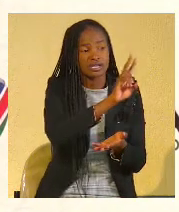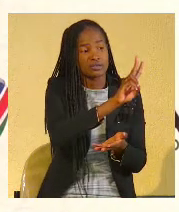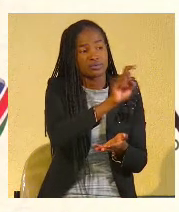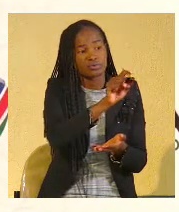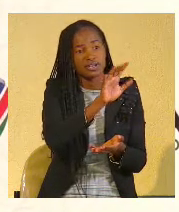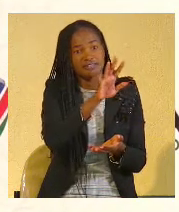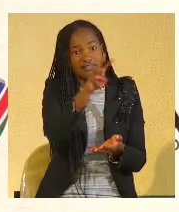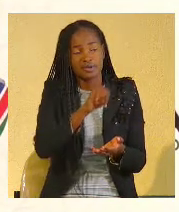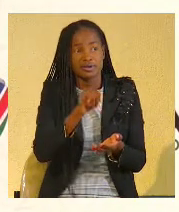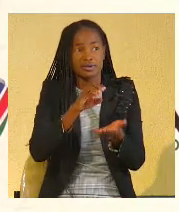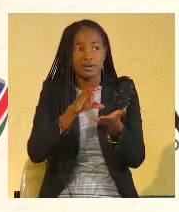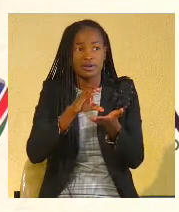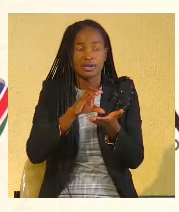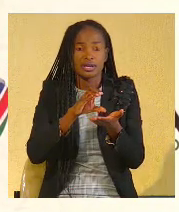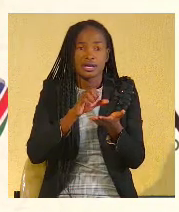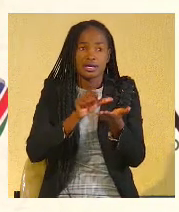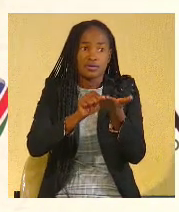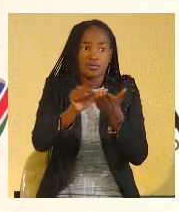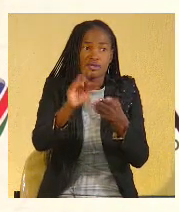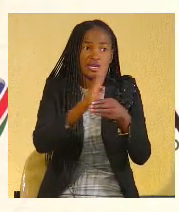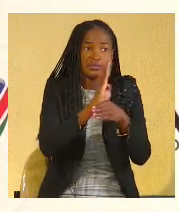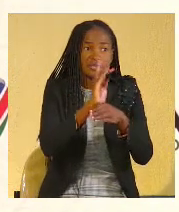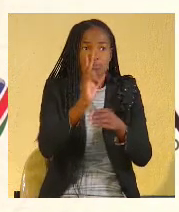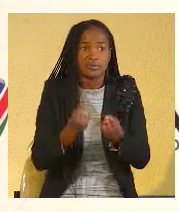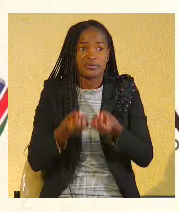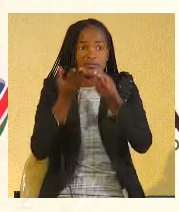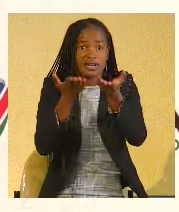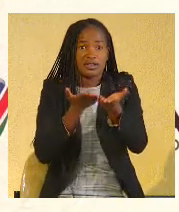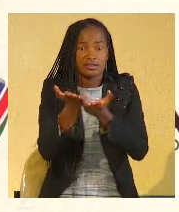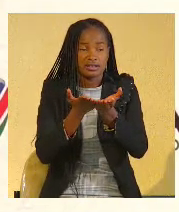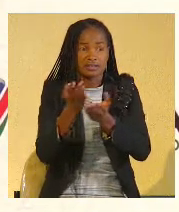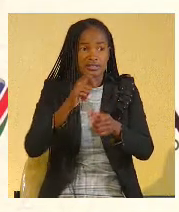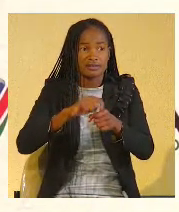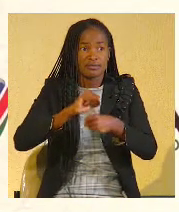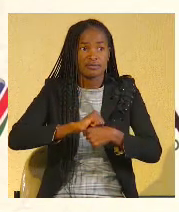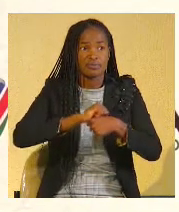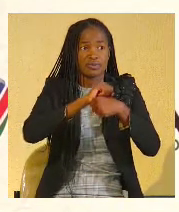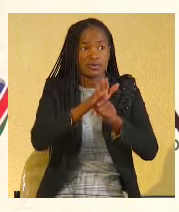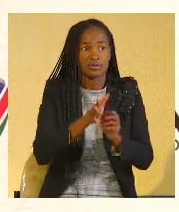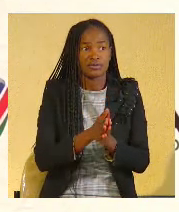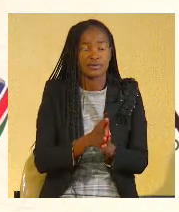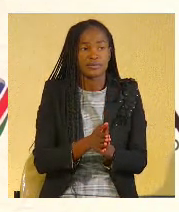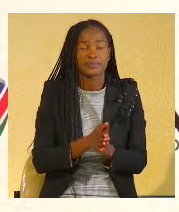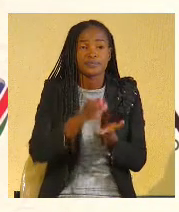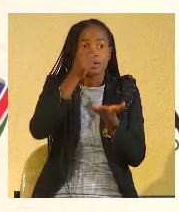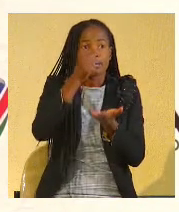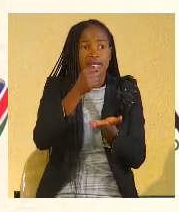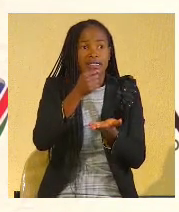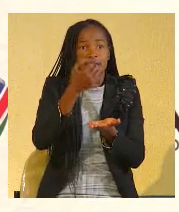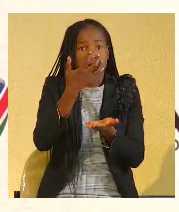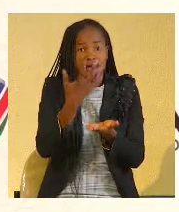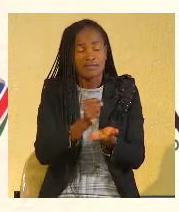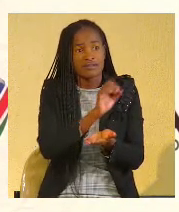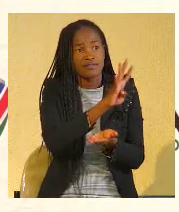support related supplies of COVID-19, as well as the wage bill subsidy that is to be rolled out to the tune